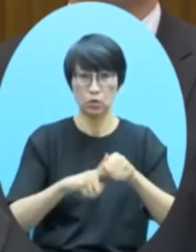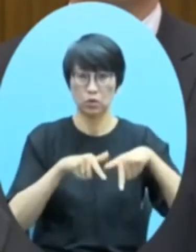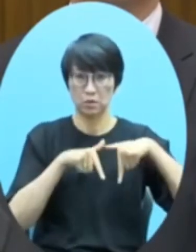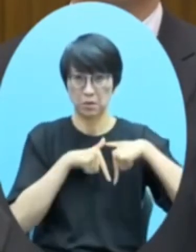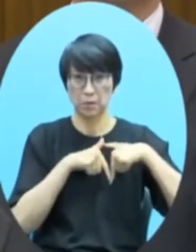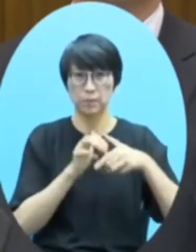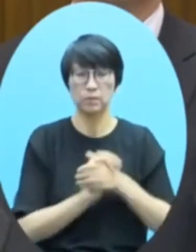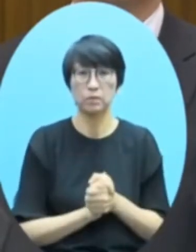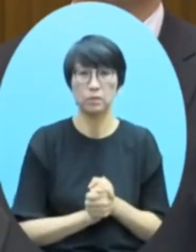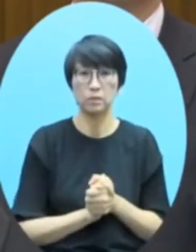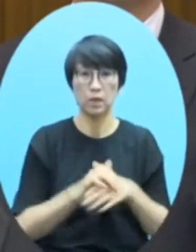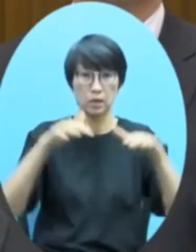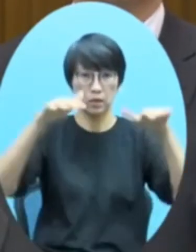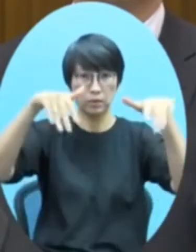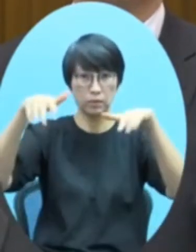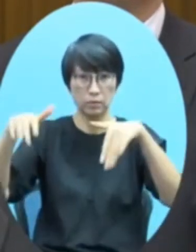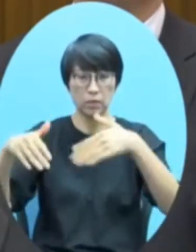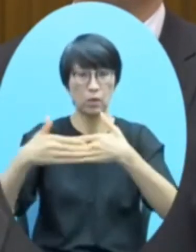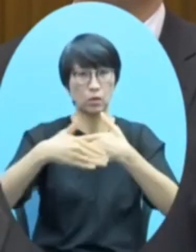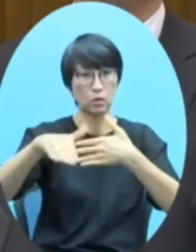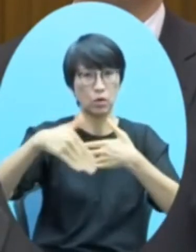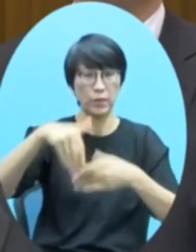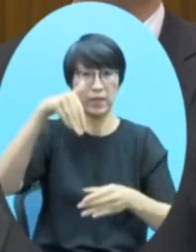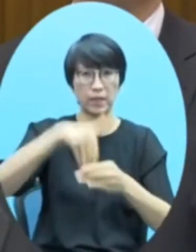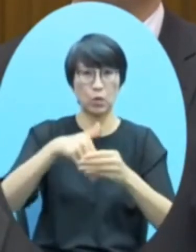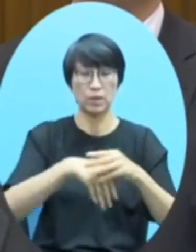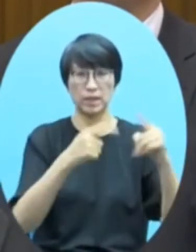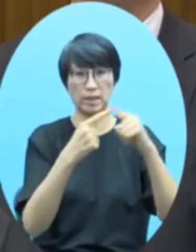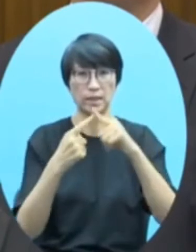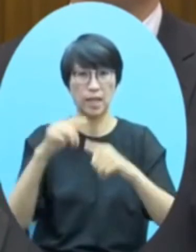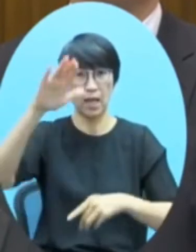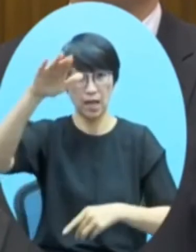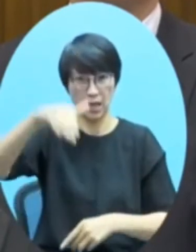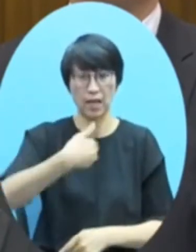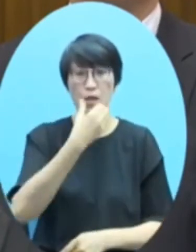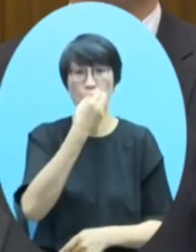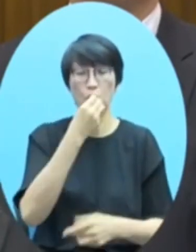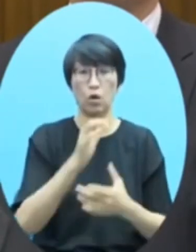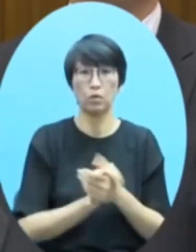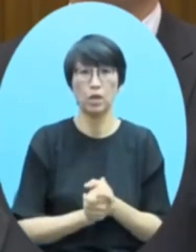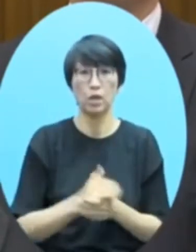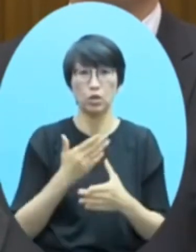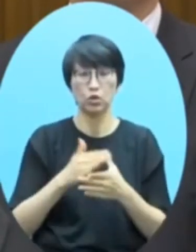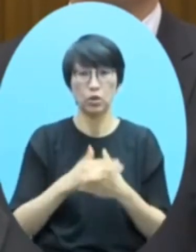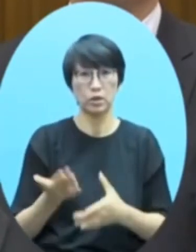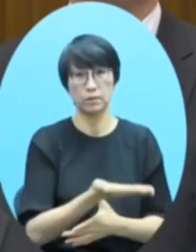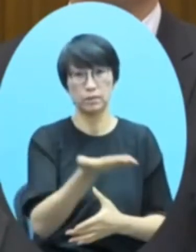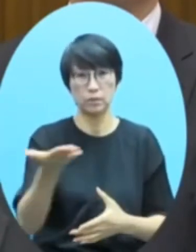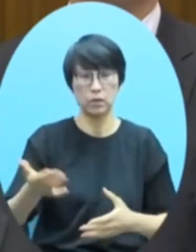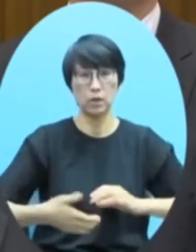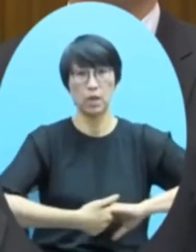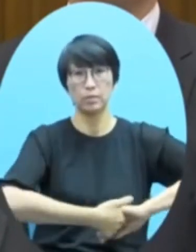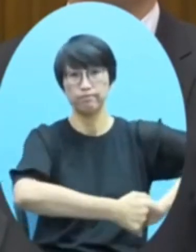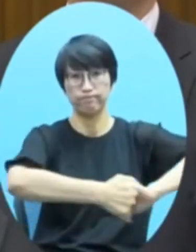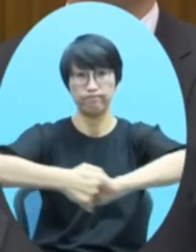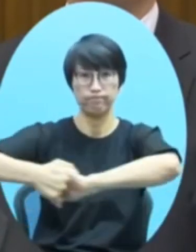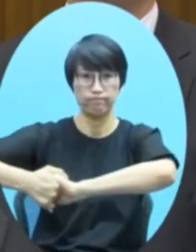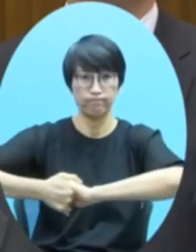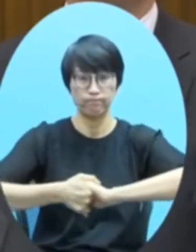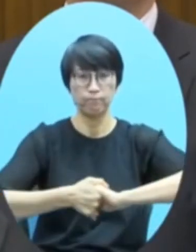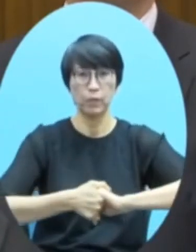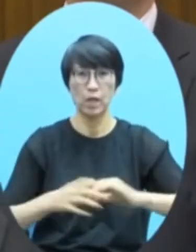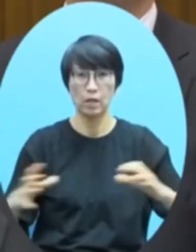that is attractive to overseas investors. So it is for all of us to join hands, to rally